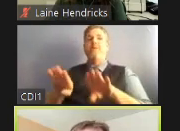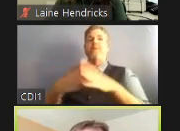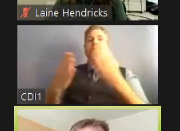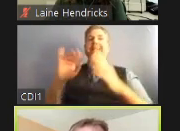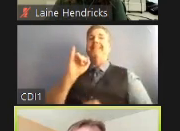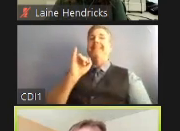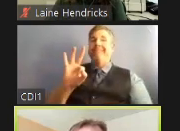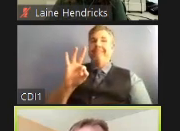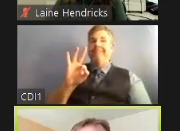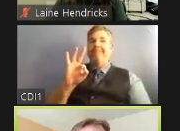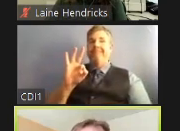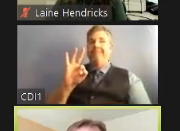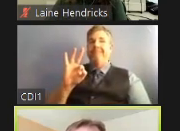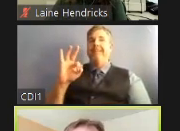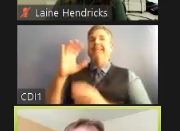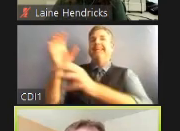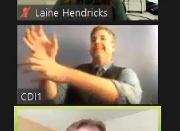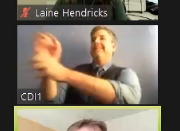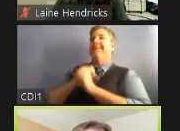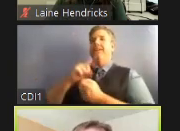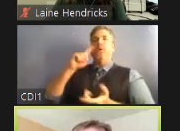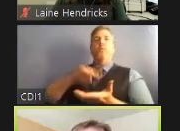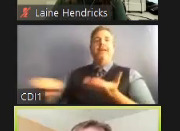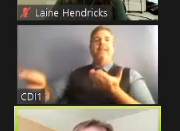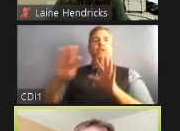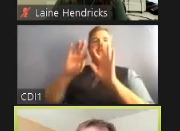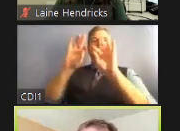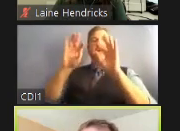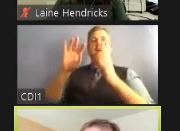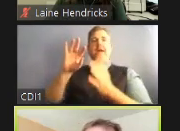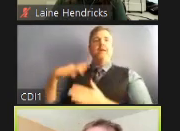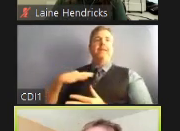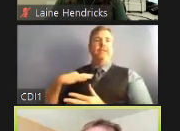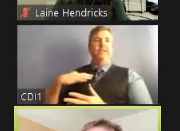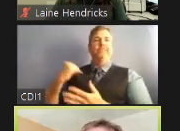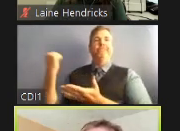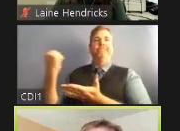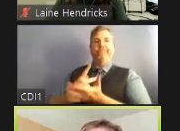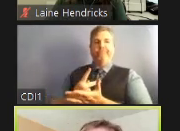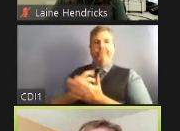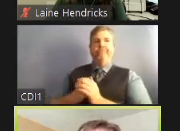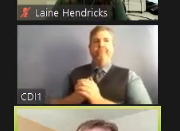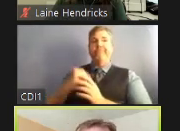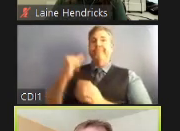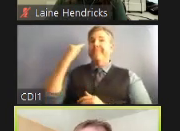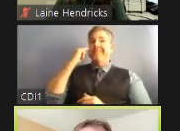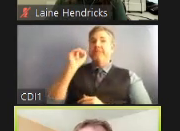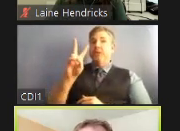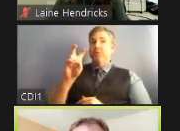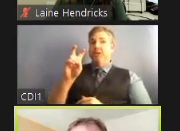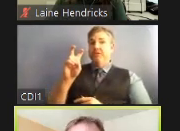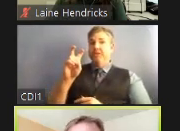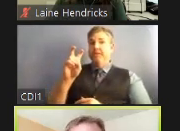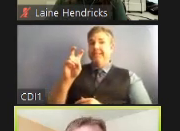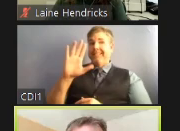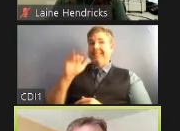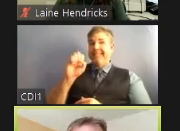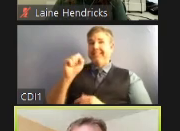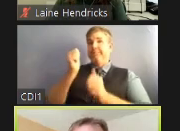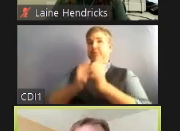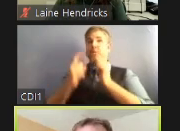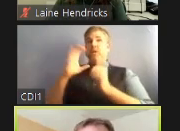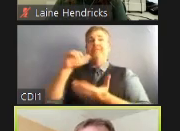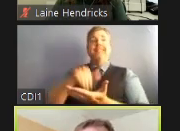And then if we have more than 200 cases per 100,000, then we would not be able to open schools